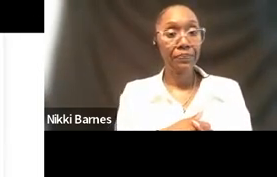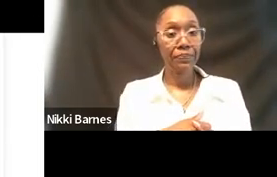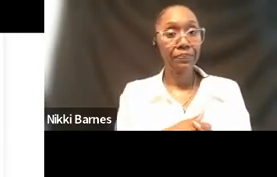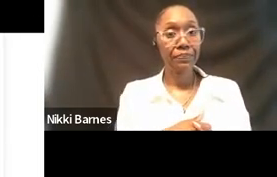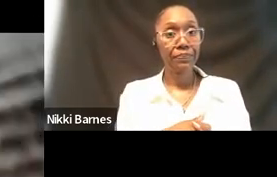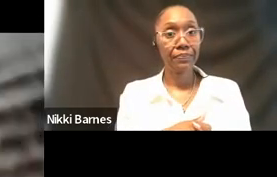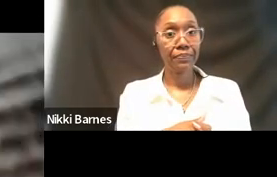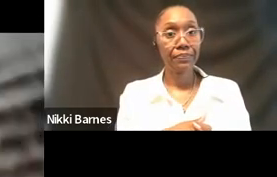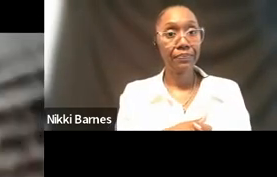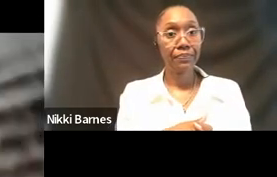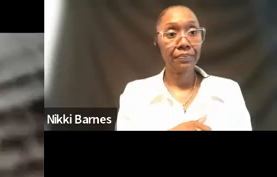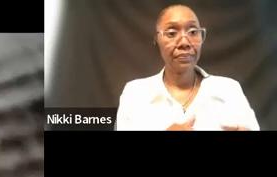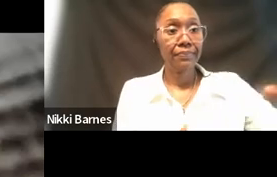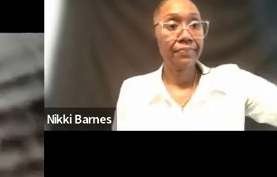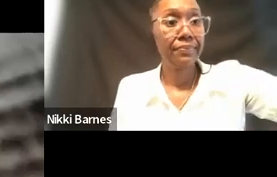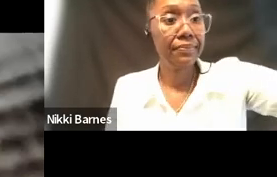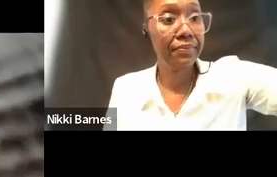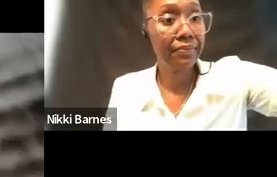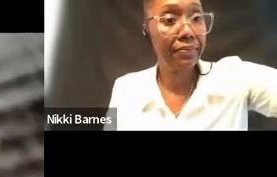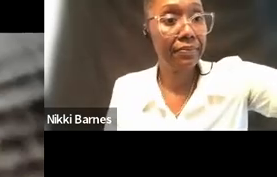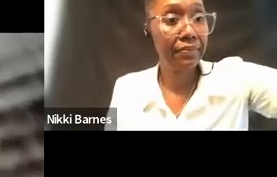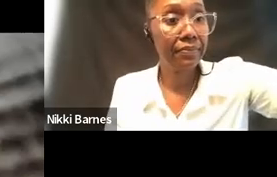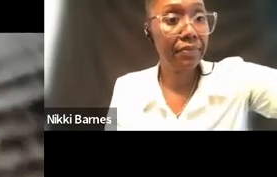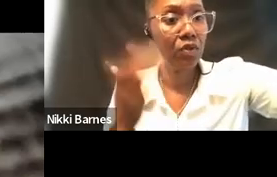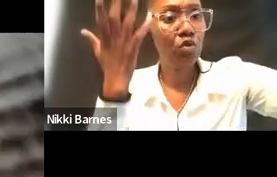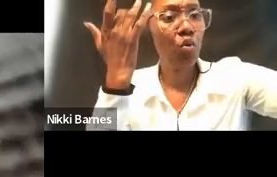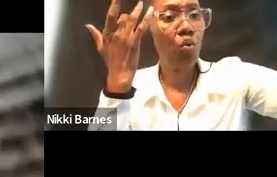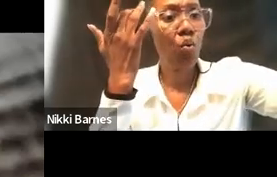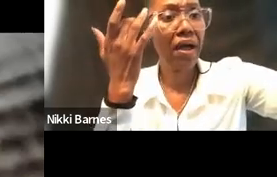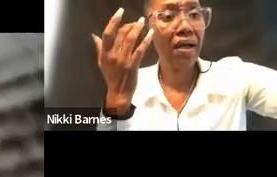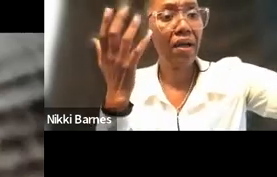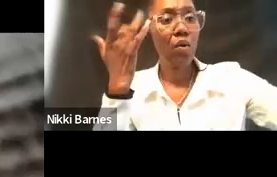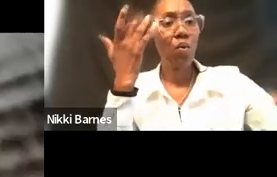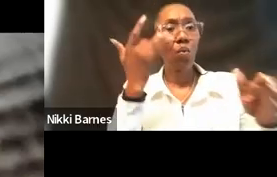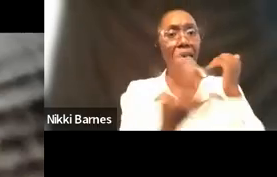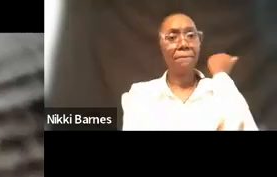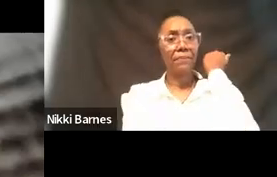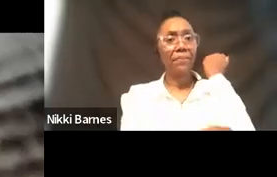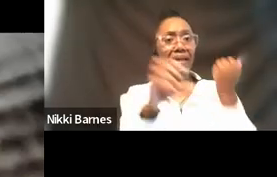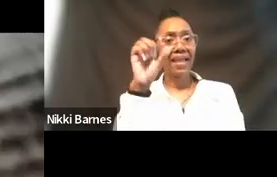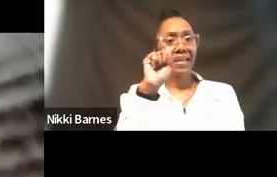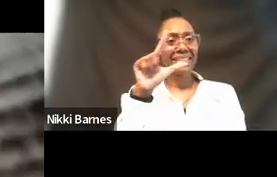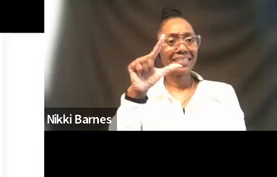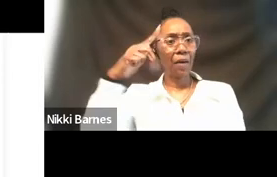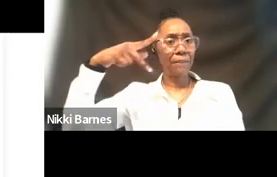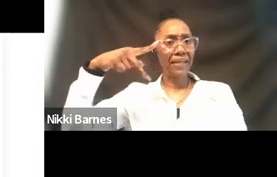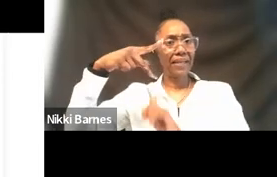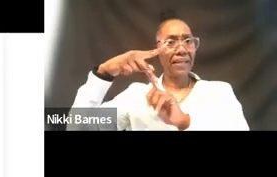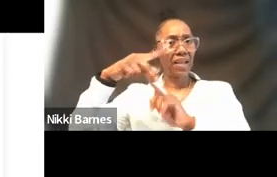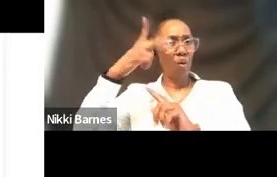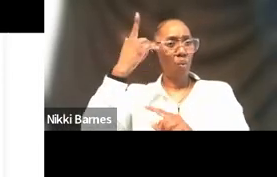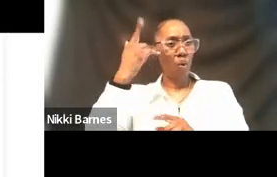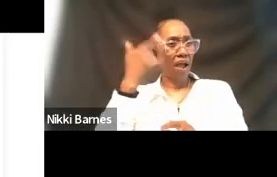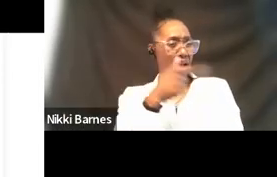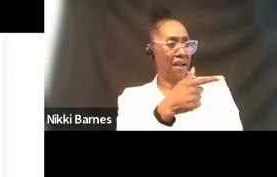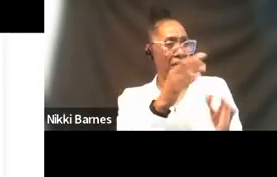Okay. So why poverty? Why would an SLP care about poverty? Well, let's talk